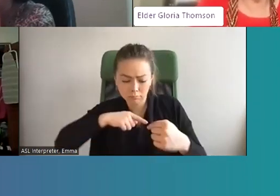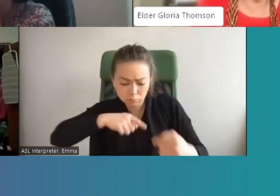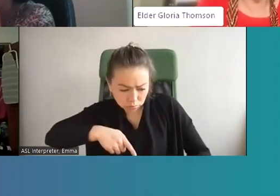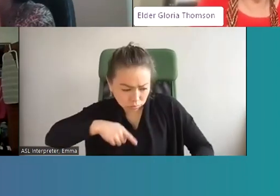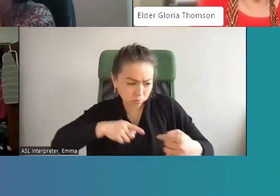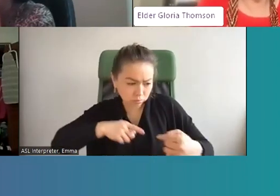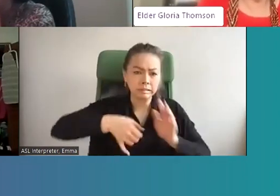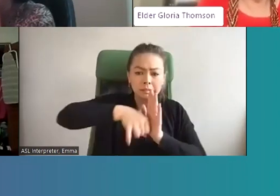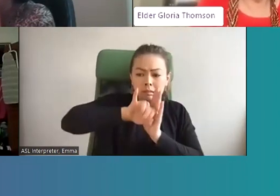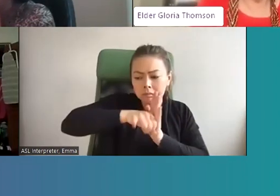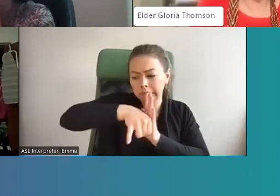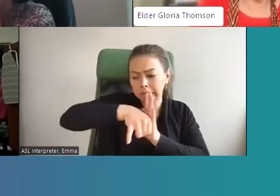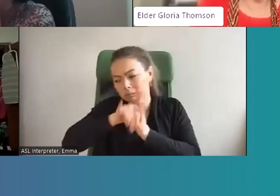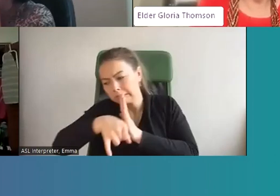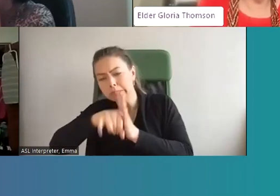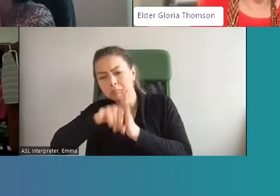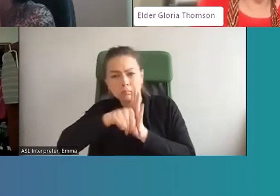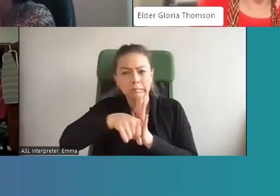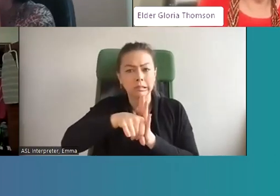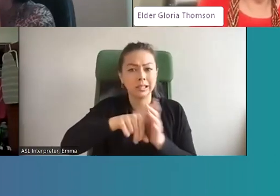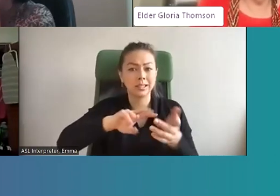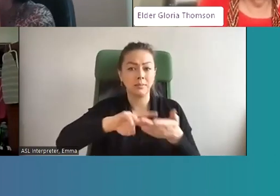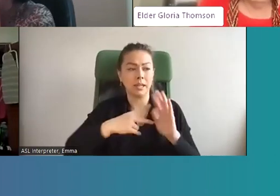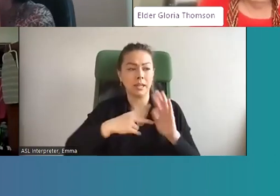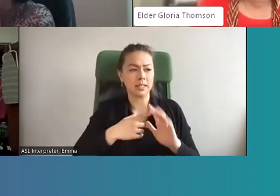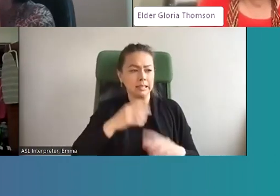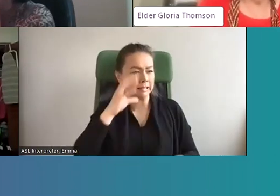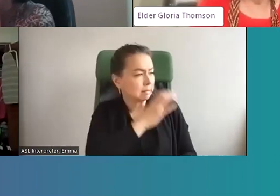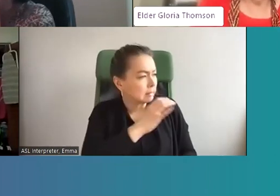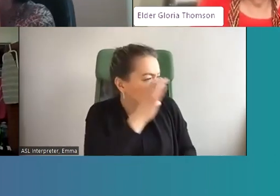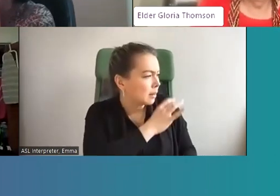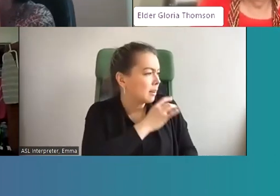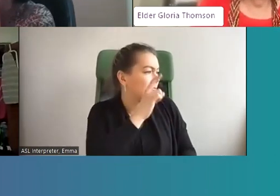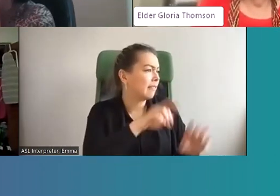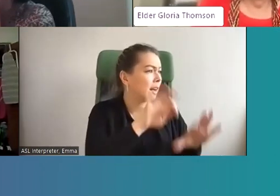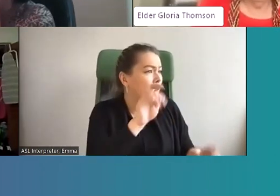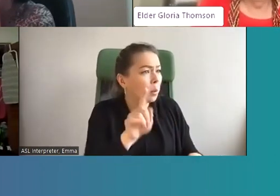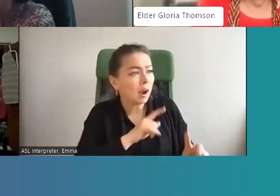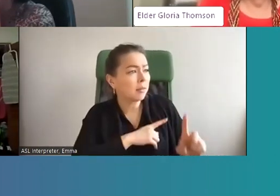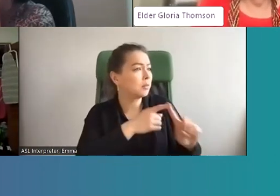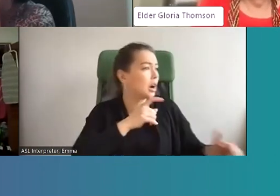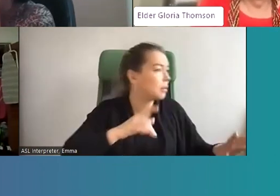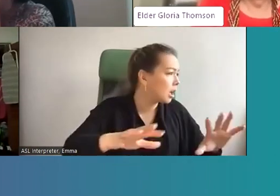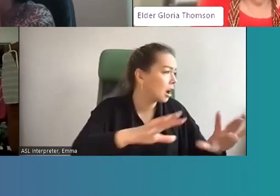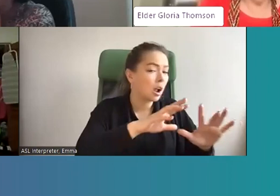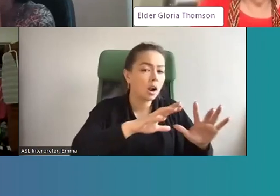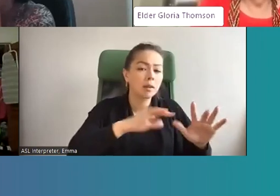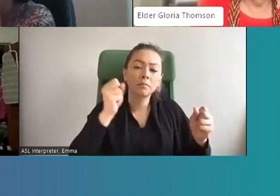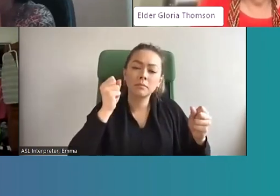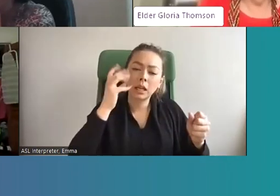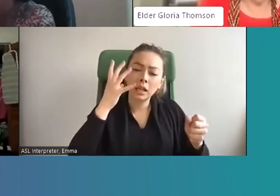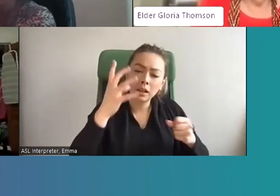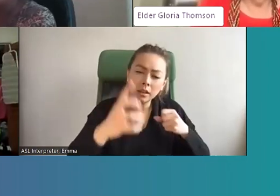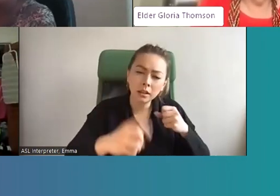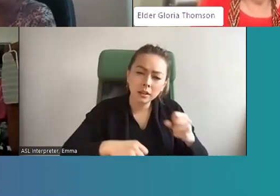It's really hard to find those roots, you know, because there's so many years, centuries gone by, you